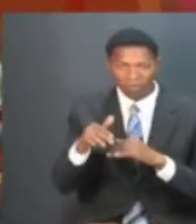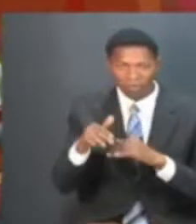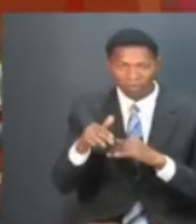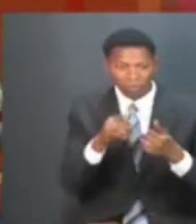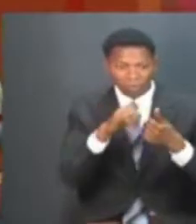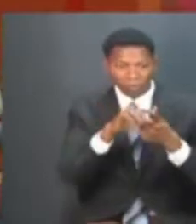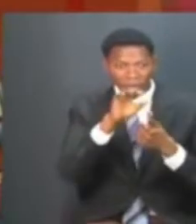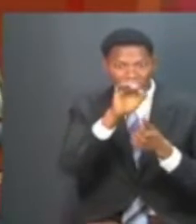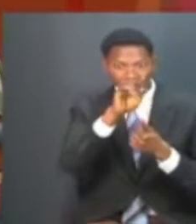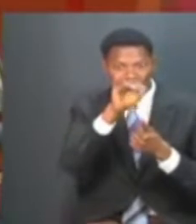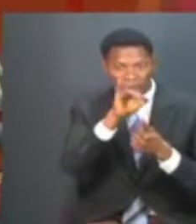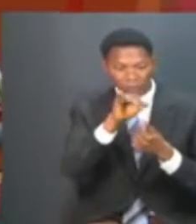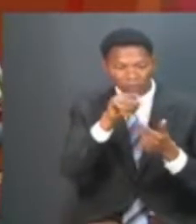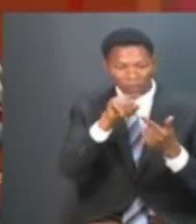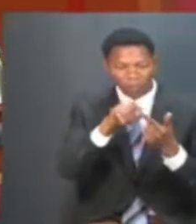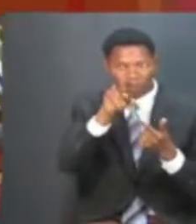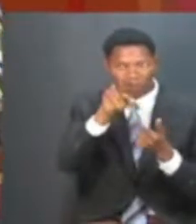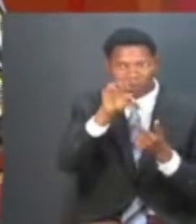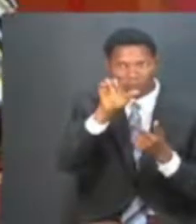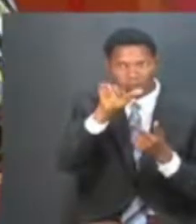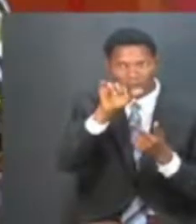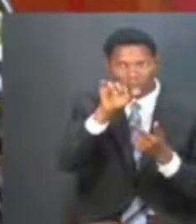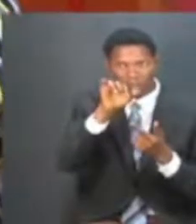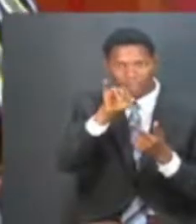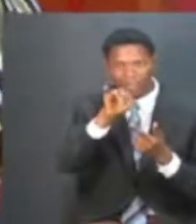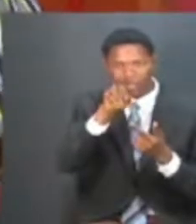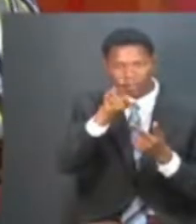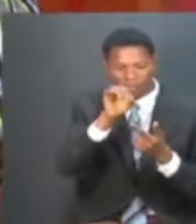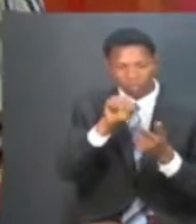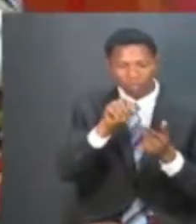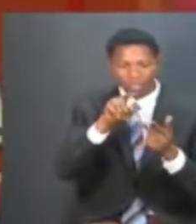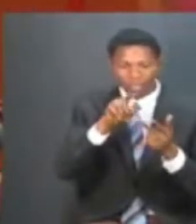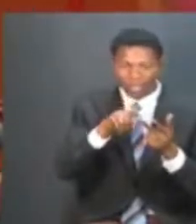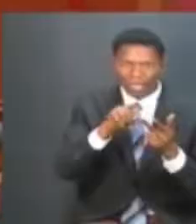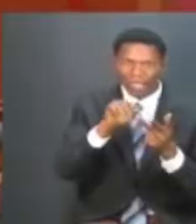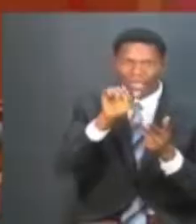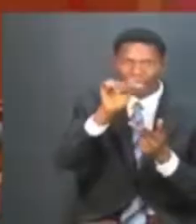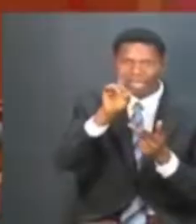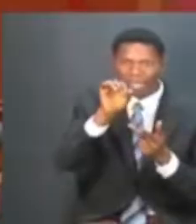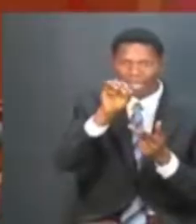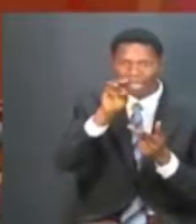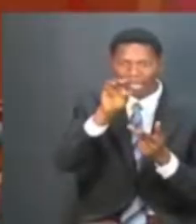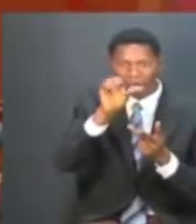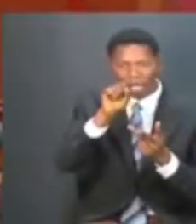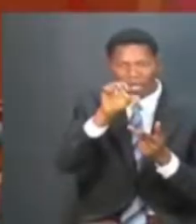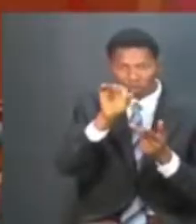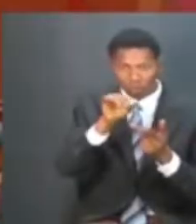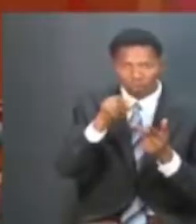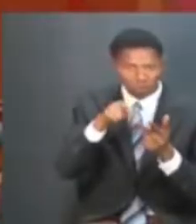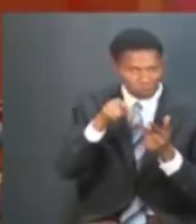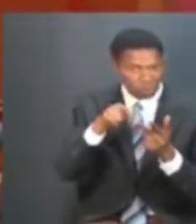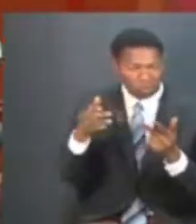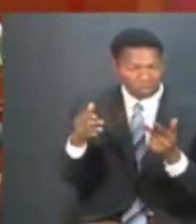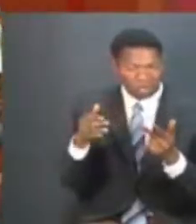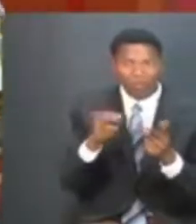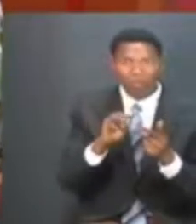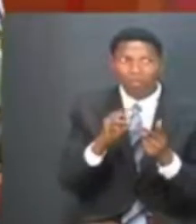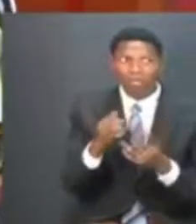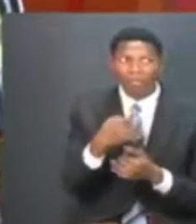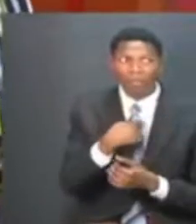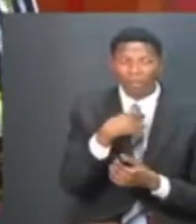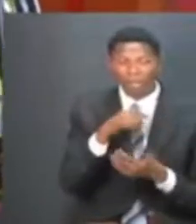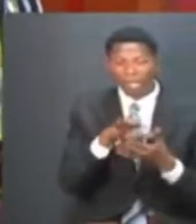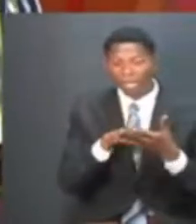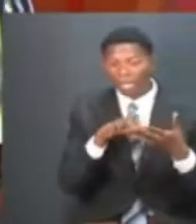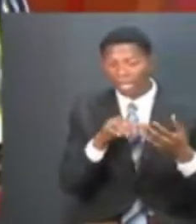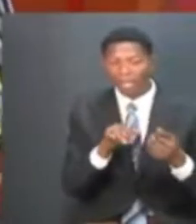Volivo, and that of Echi-Amanfron and Adoso. That's a great step. And I believe that we should begin